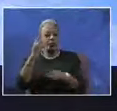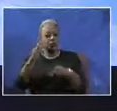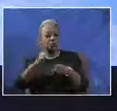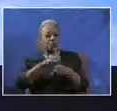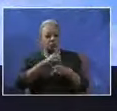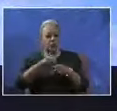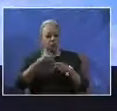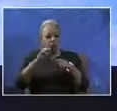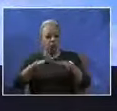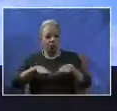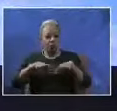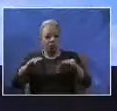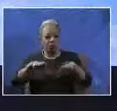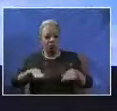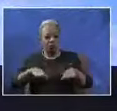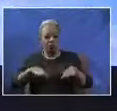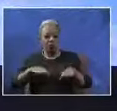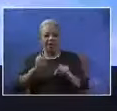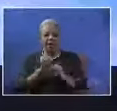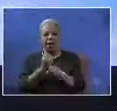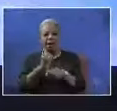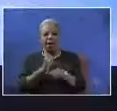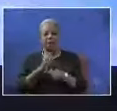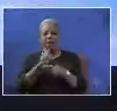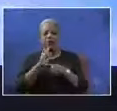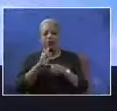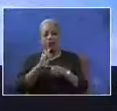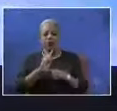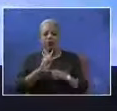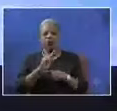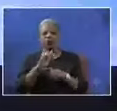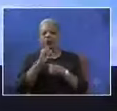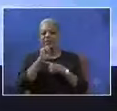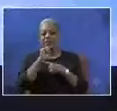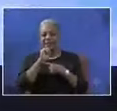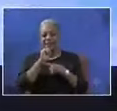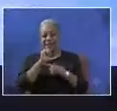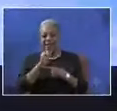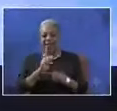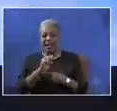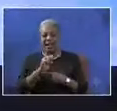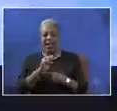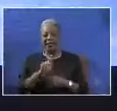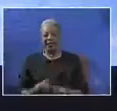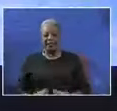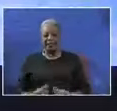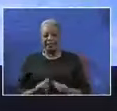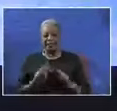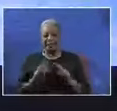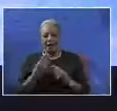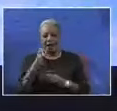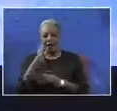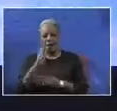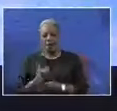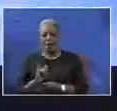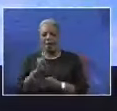that it's not motivated by anger. It's not motivated by